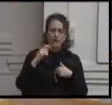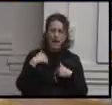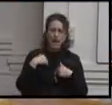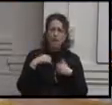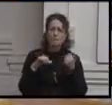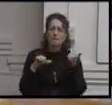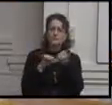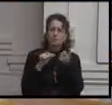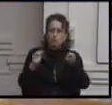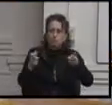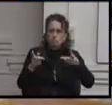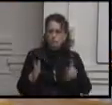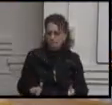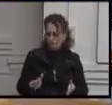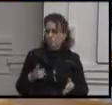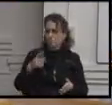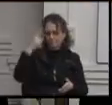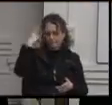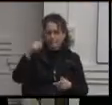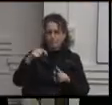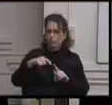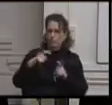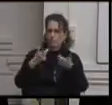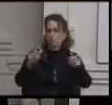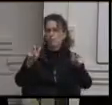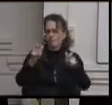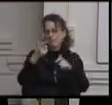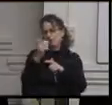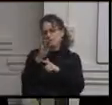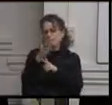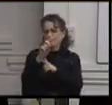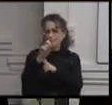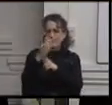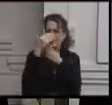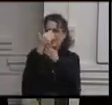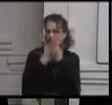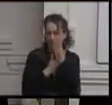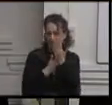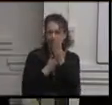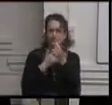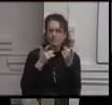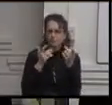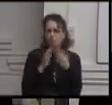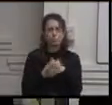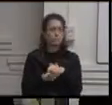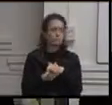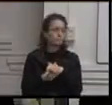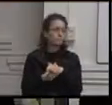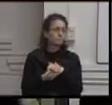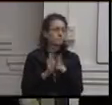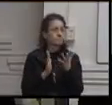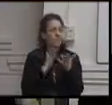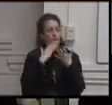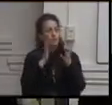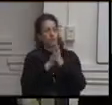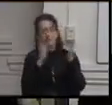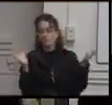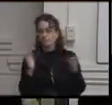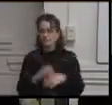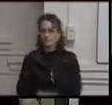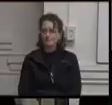and company. Been here a little over a year, and thank you very much.